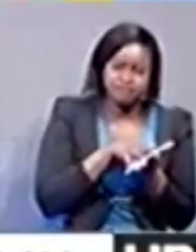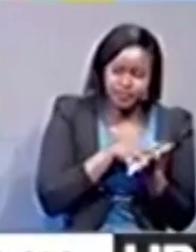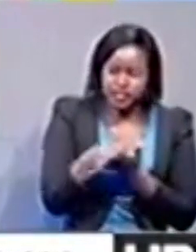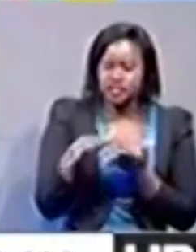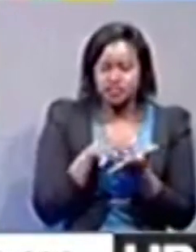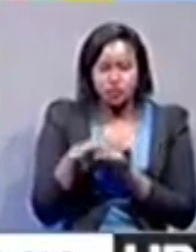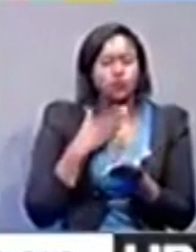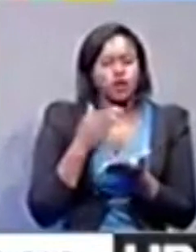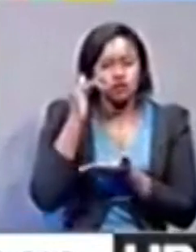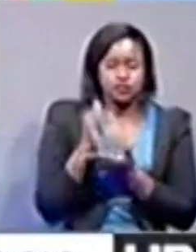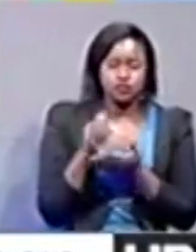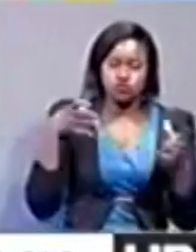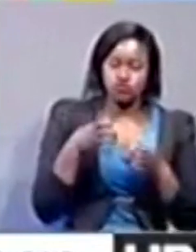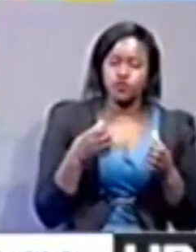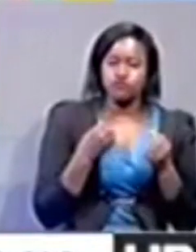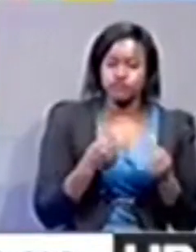for the transporters,